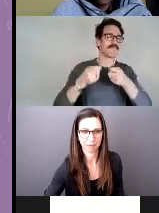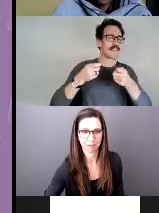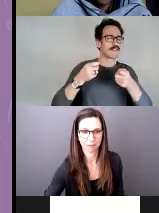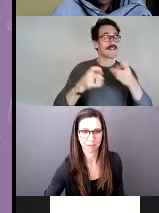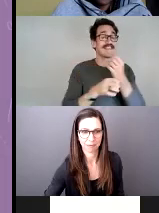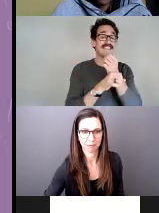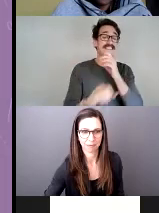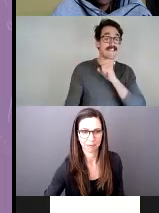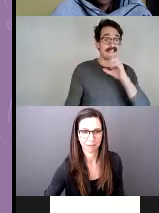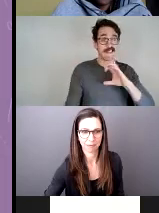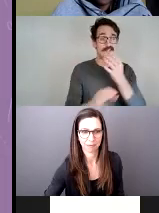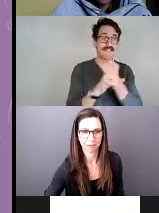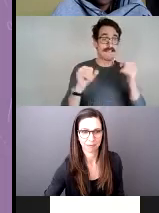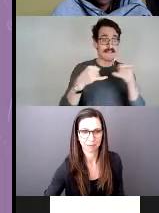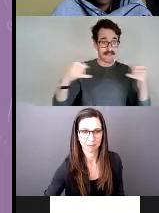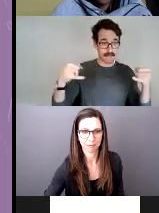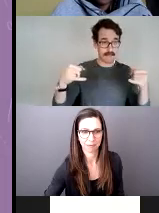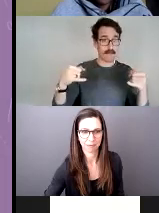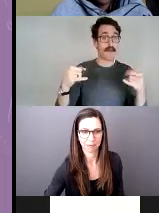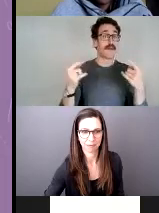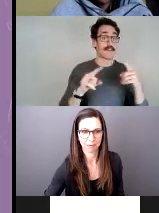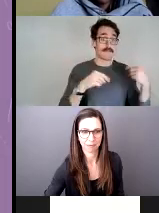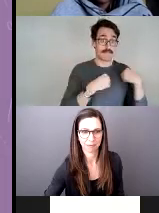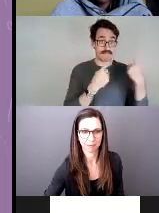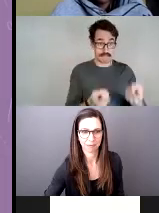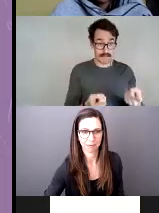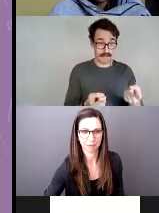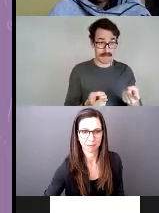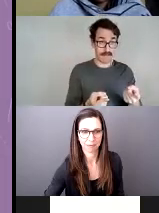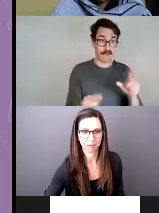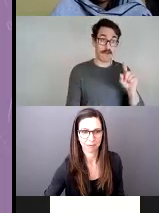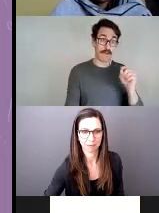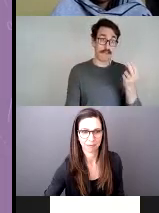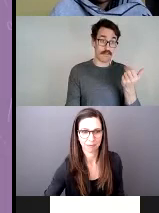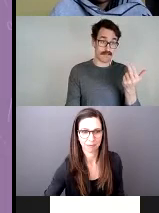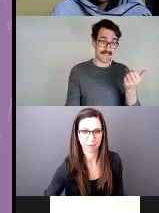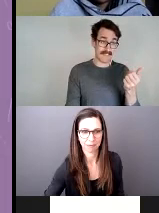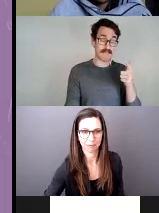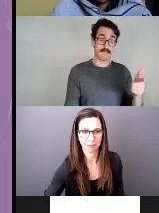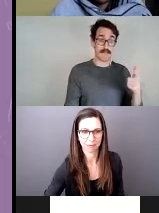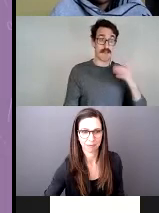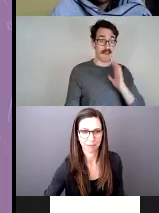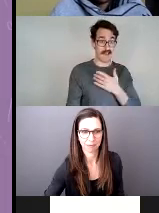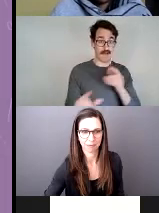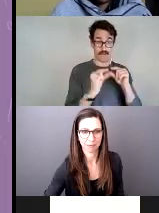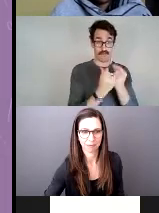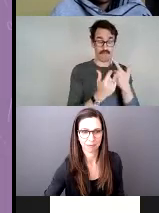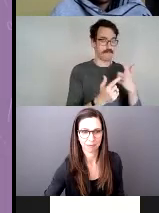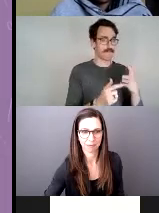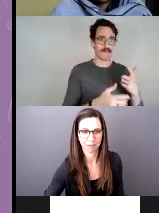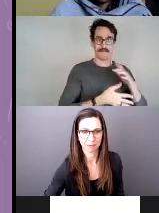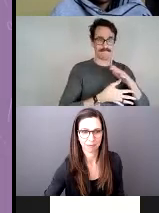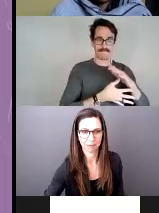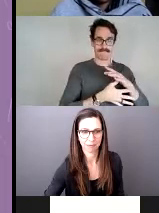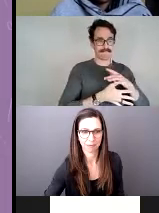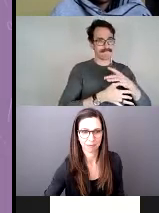since 2014, the Assaulted Women's Helpline has been the sole operator of the Senior Safety Line. And so